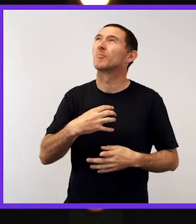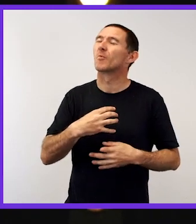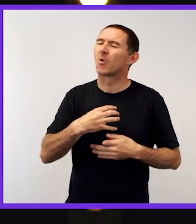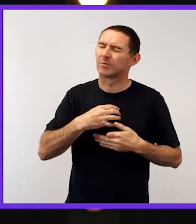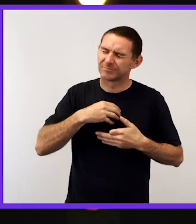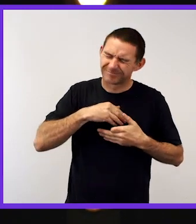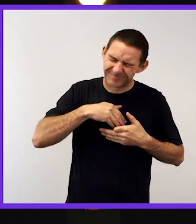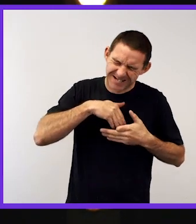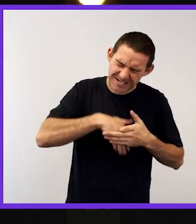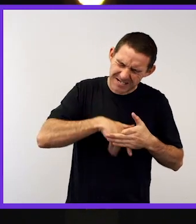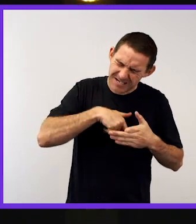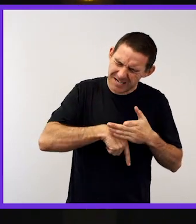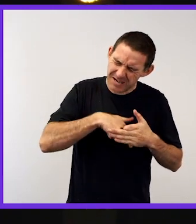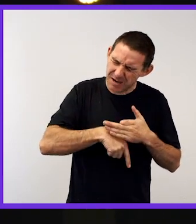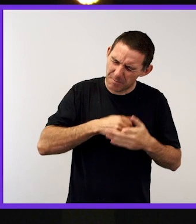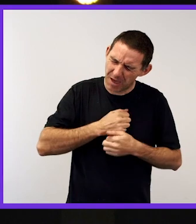more